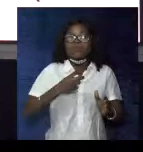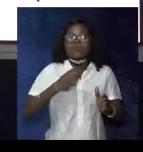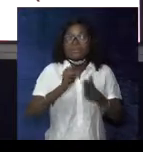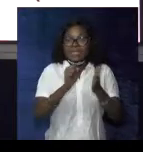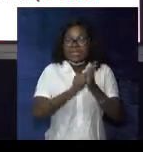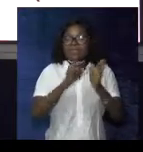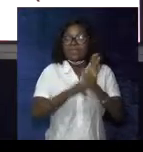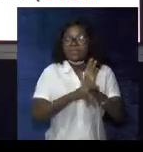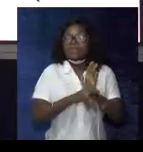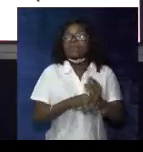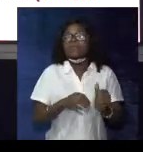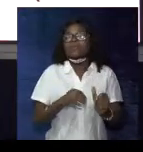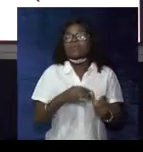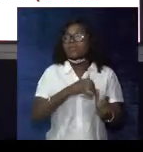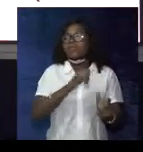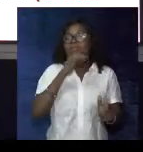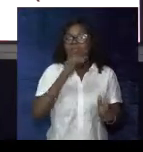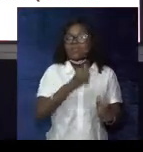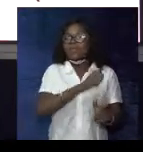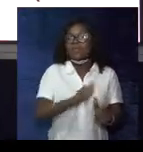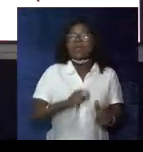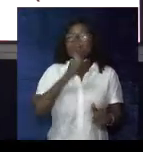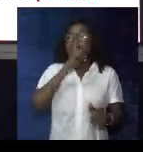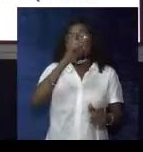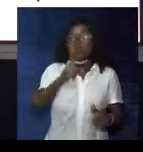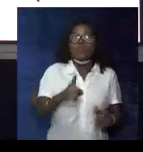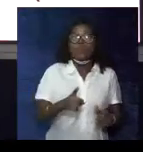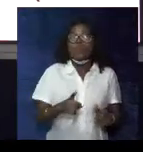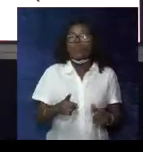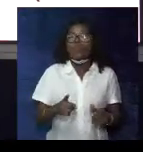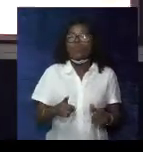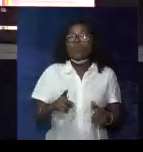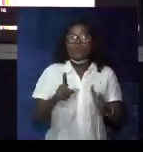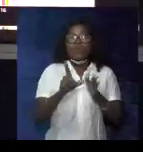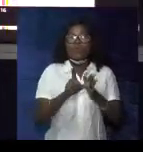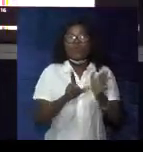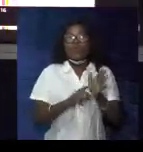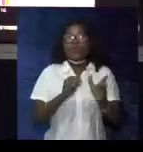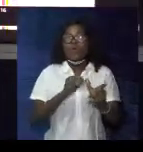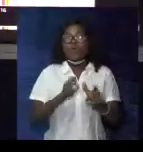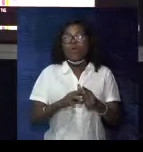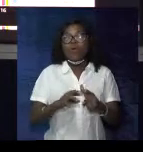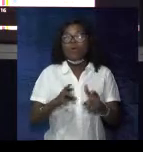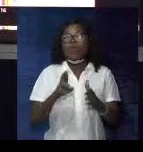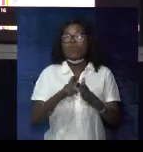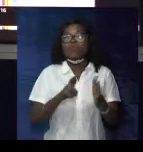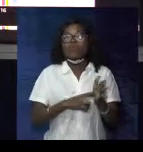objective. When we say something is objective, a real law or rule.